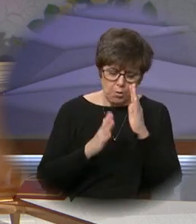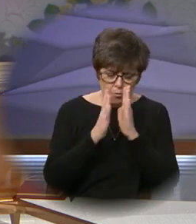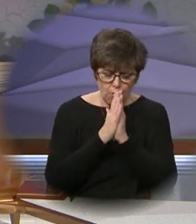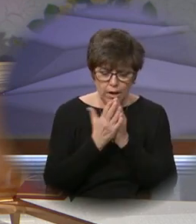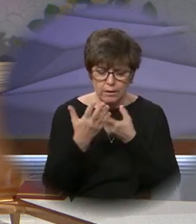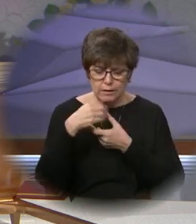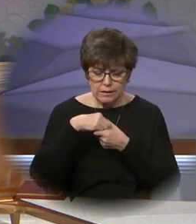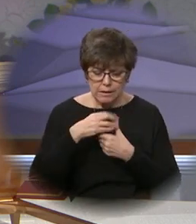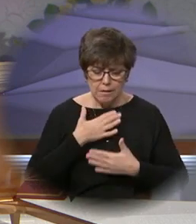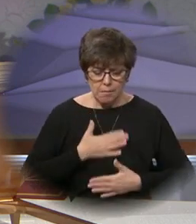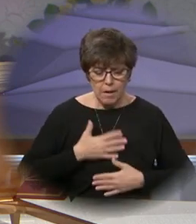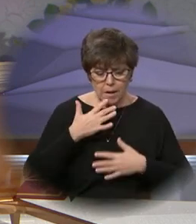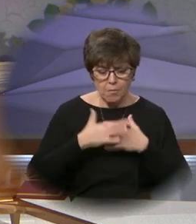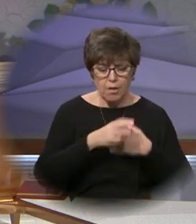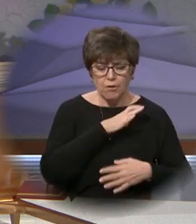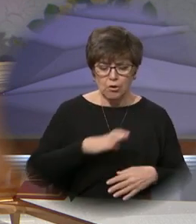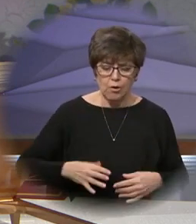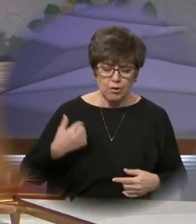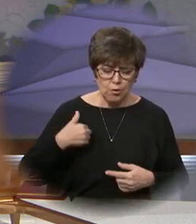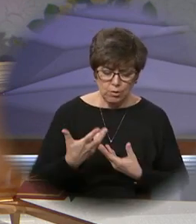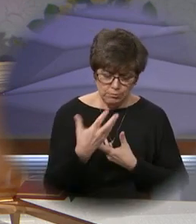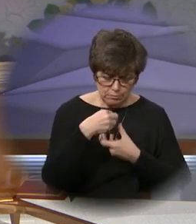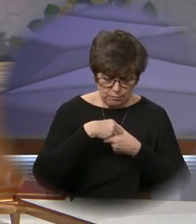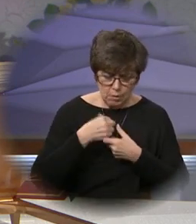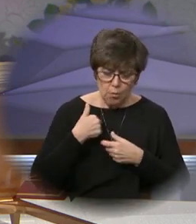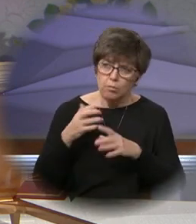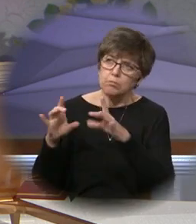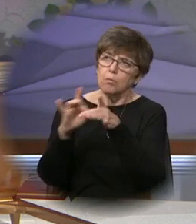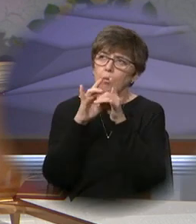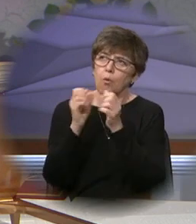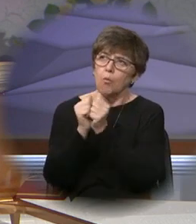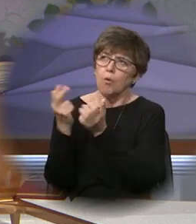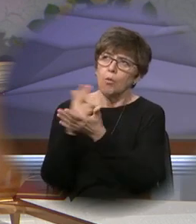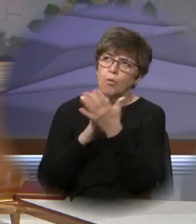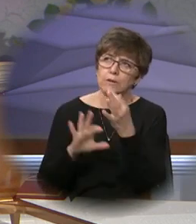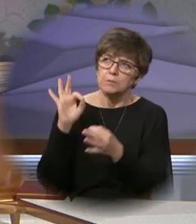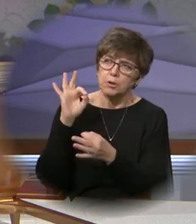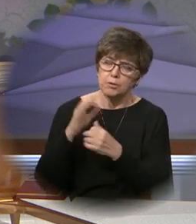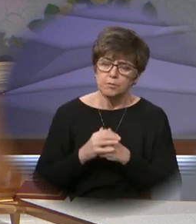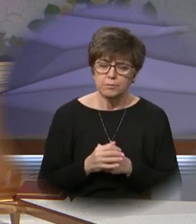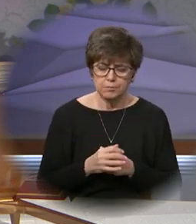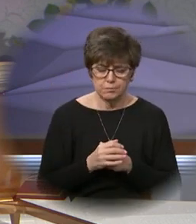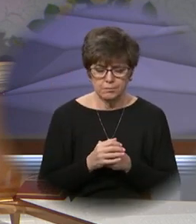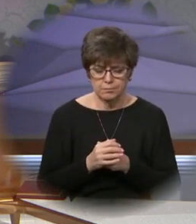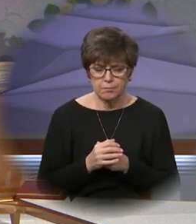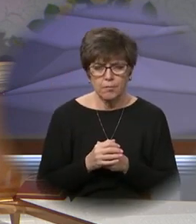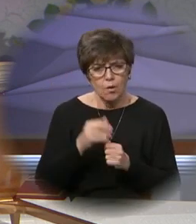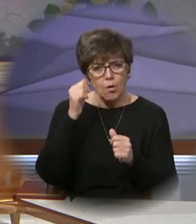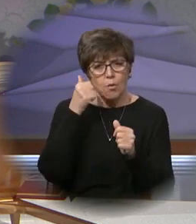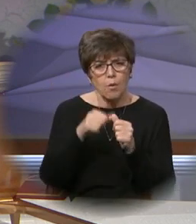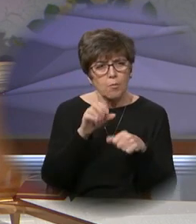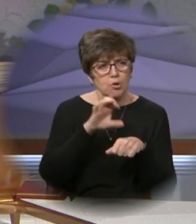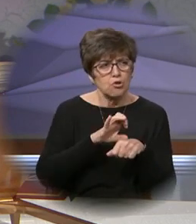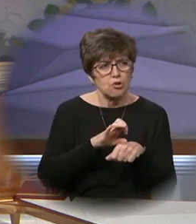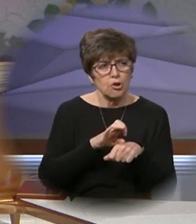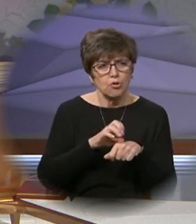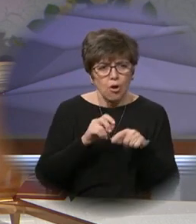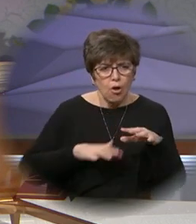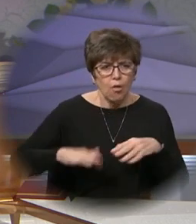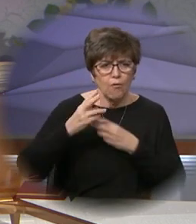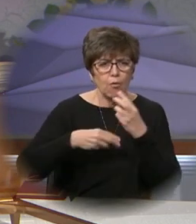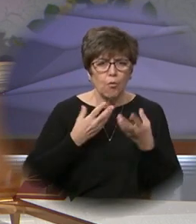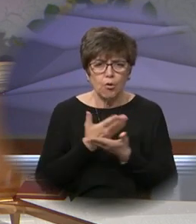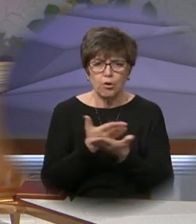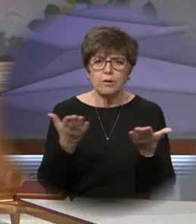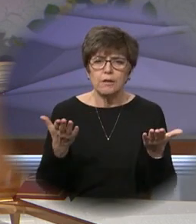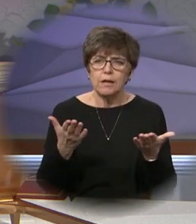partaking of the body and blood of Christ, we may be gathered into one by the Holy Spirit. Remember, Lord, your church spread throughout the